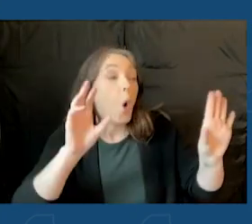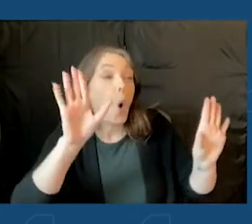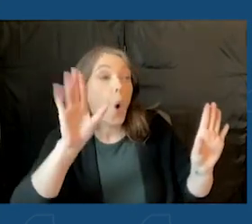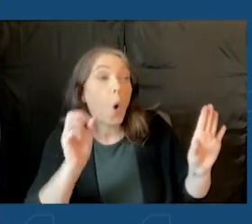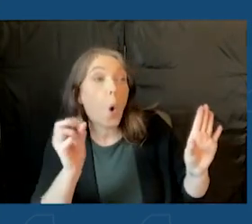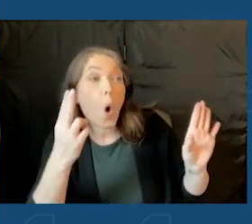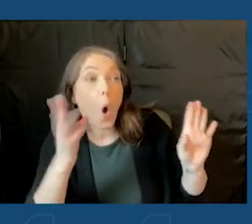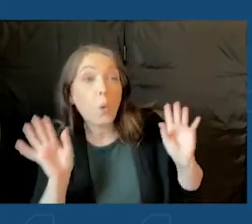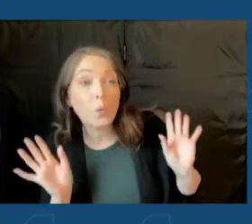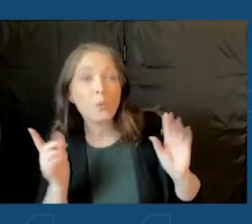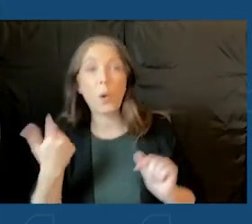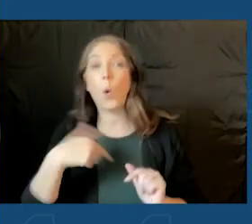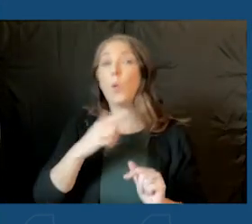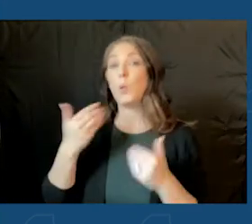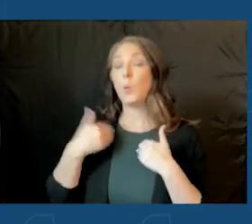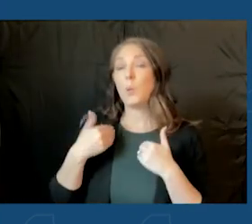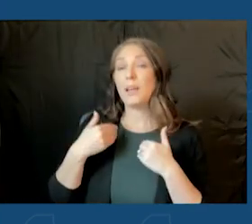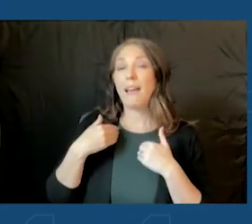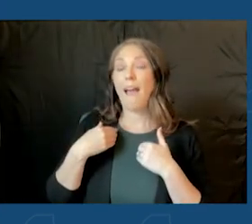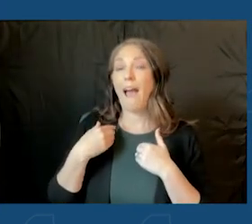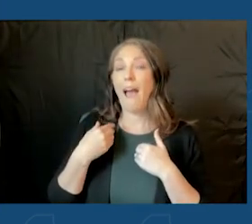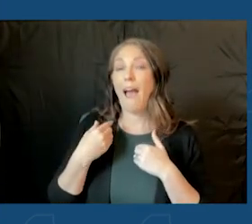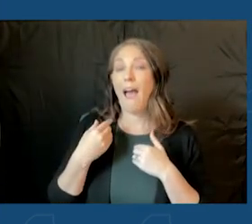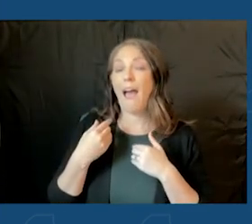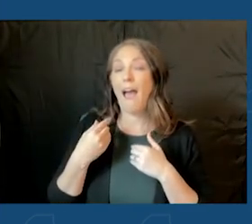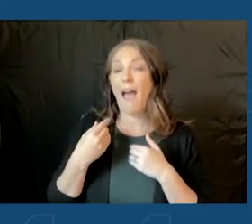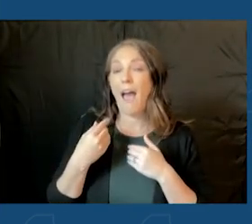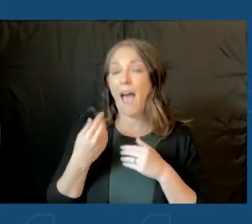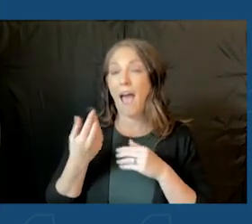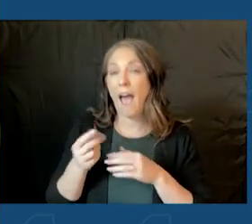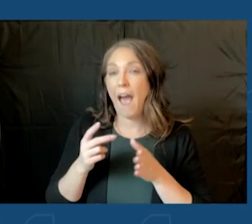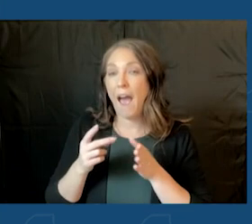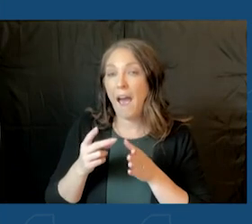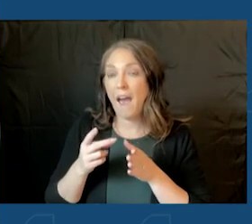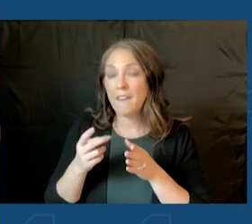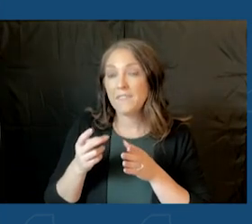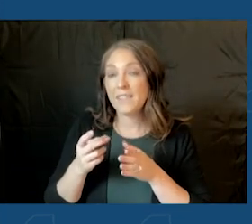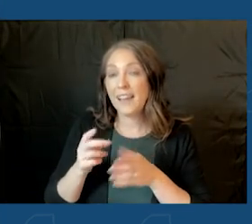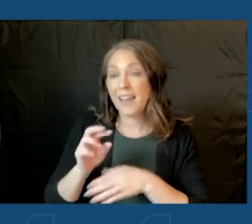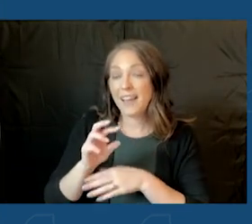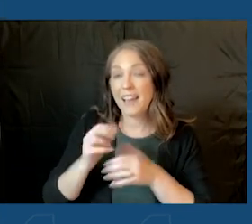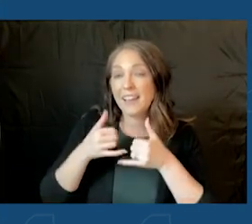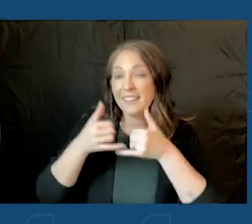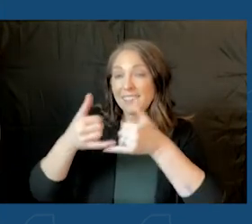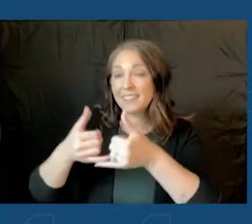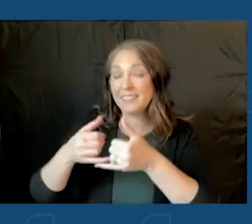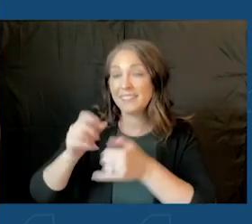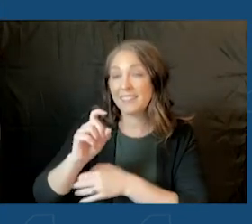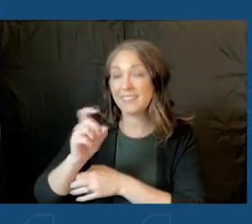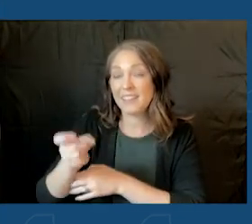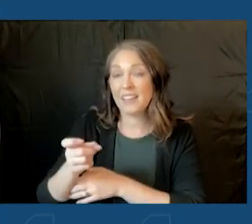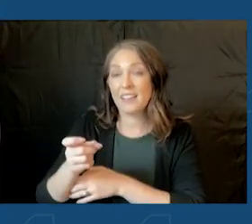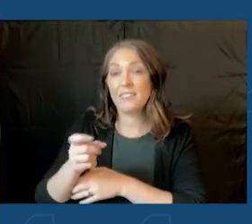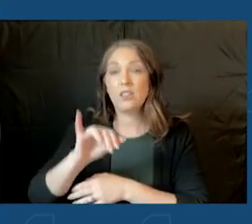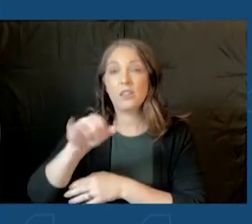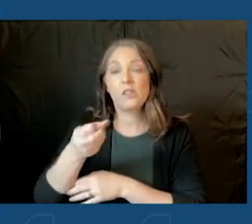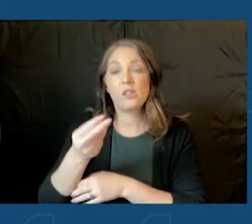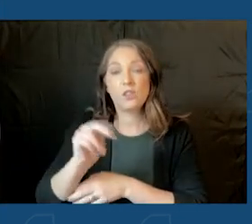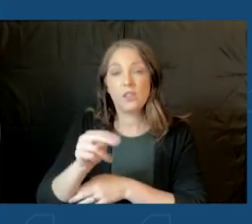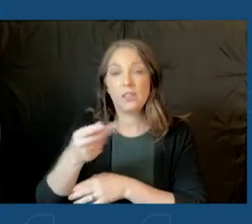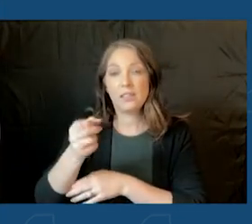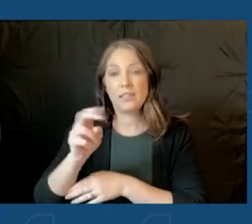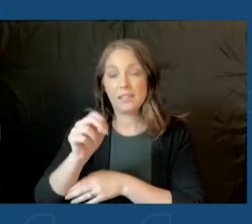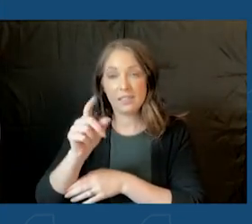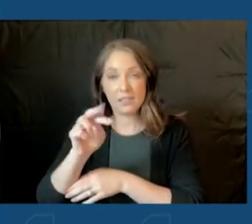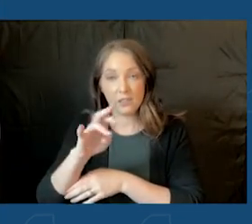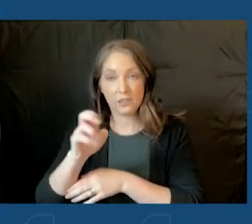and I have a joint proclamation to present to John Hendrickson, who was at Marylou Whitney's side to do